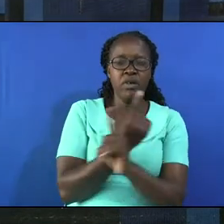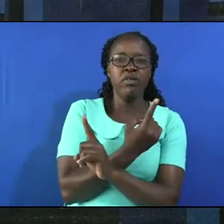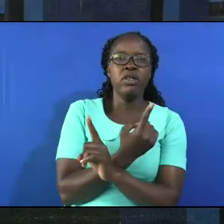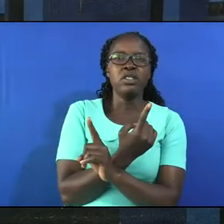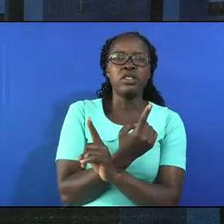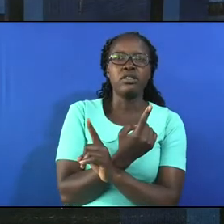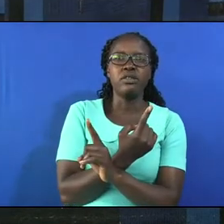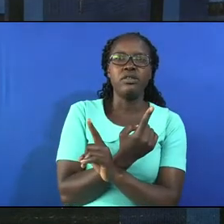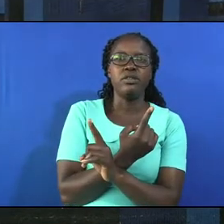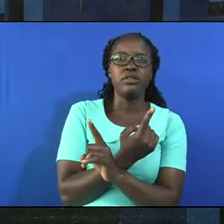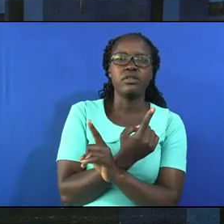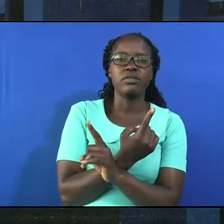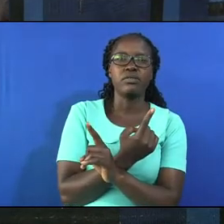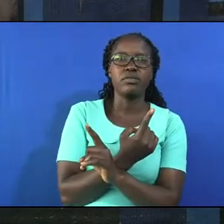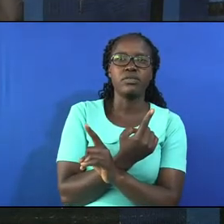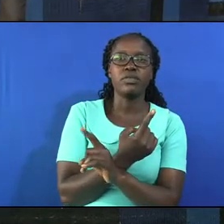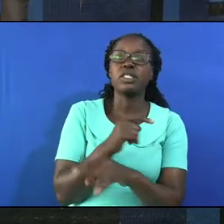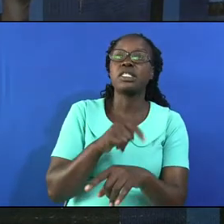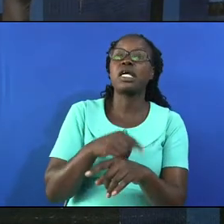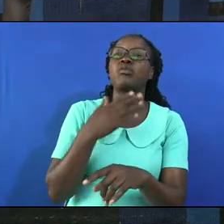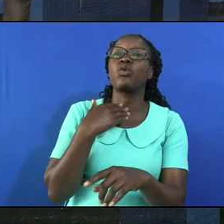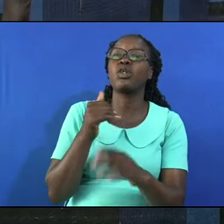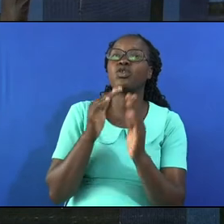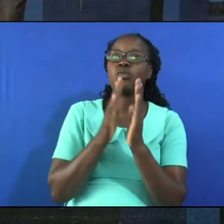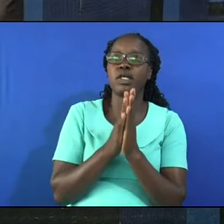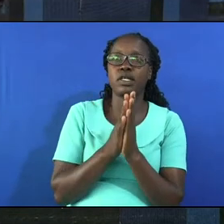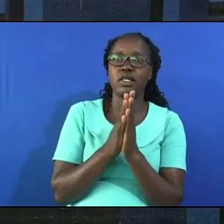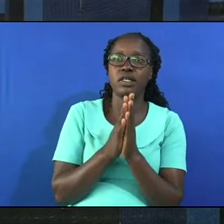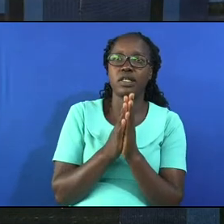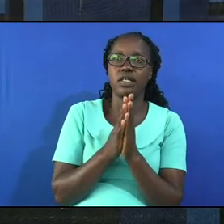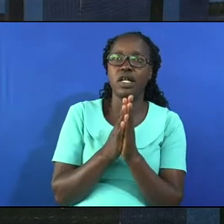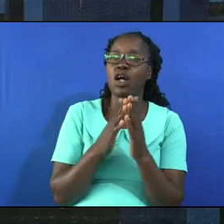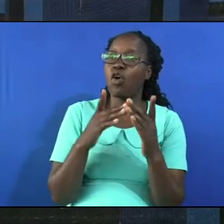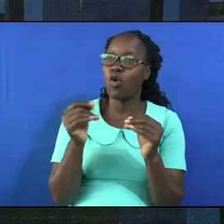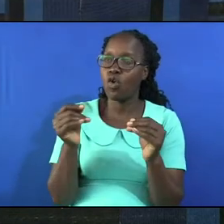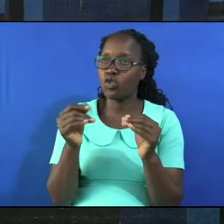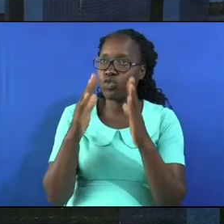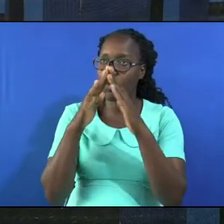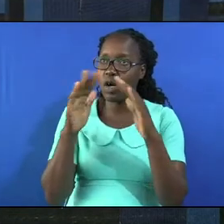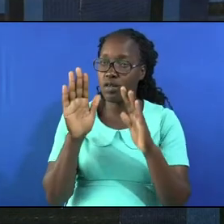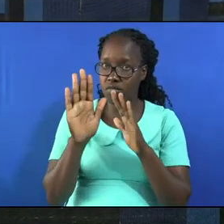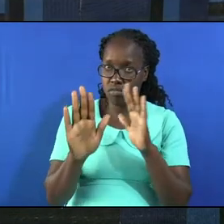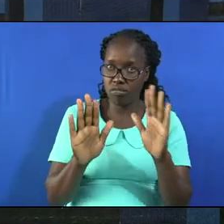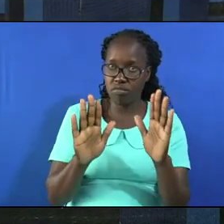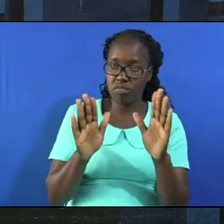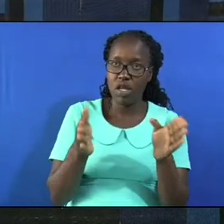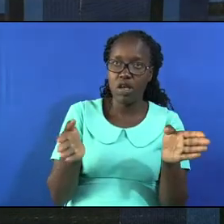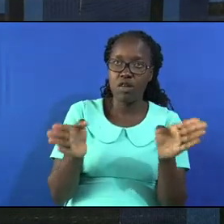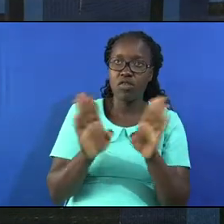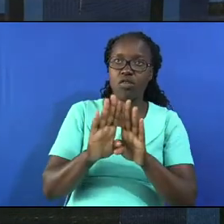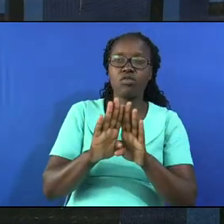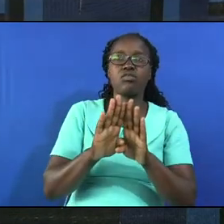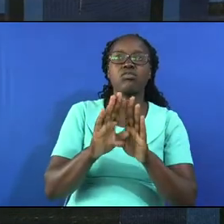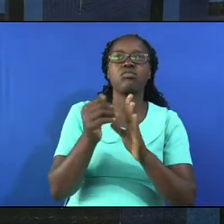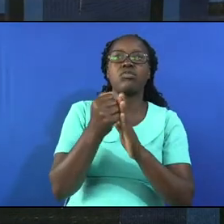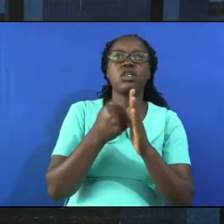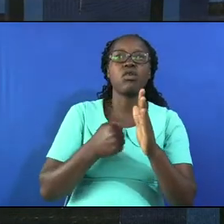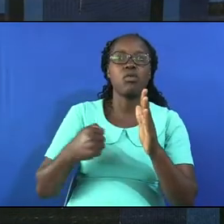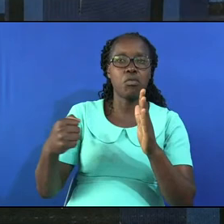different. What did Jesus say? When you want to pray, go to your house and close the first